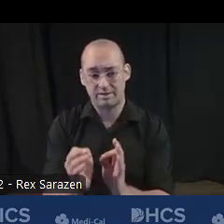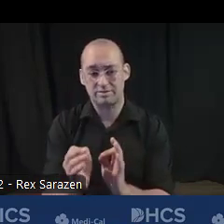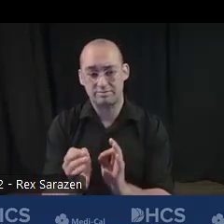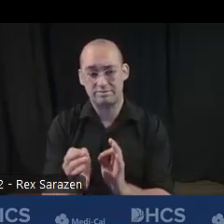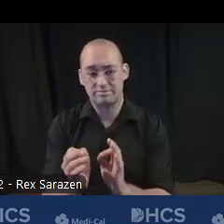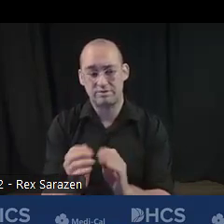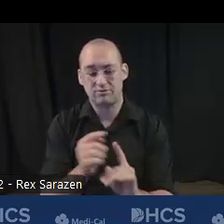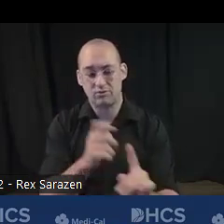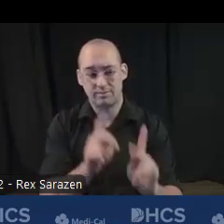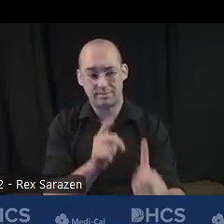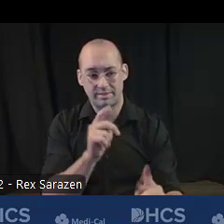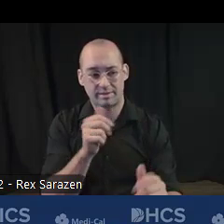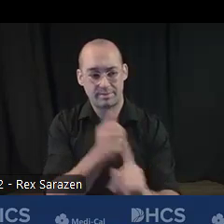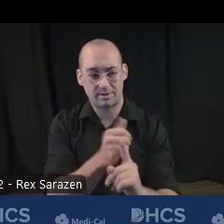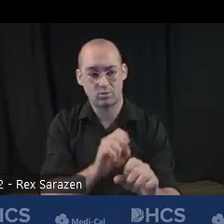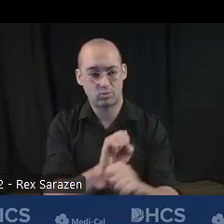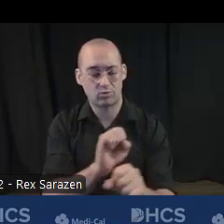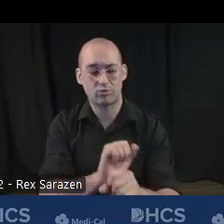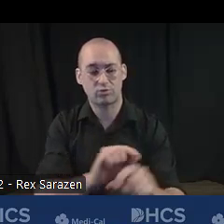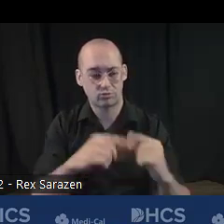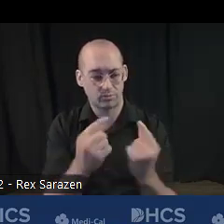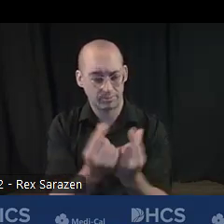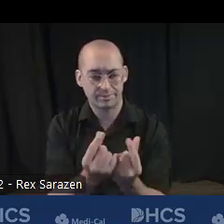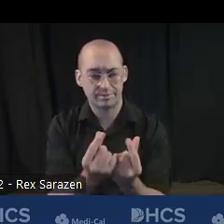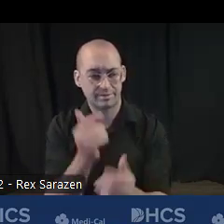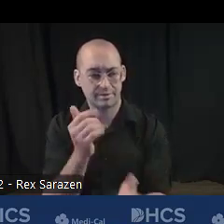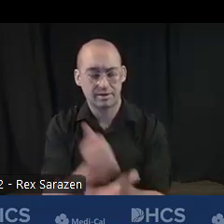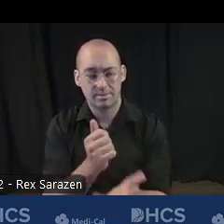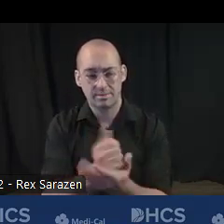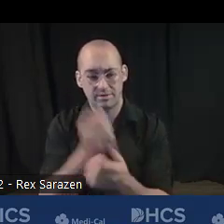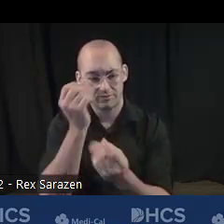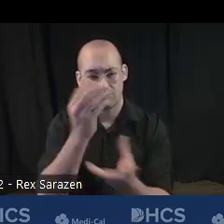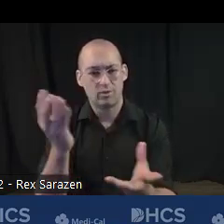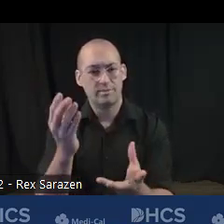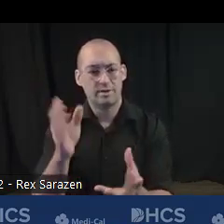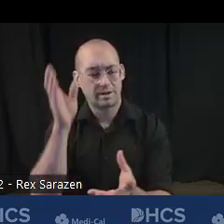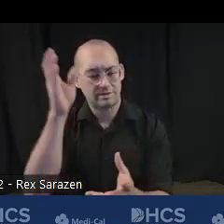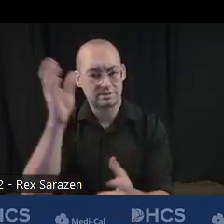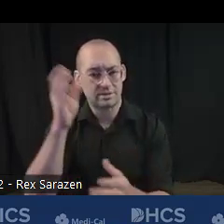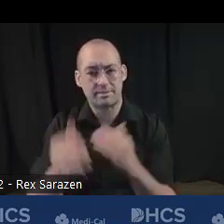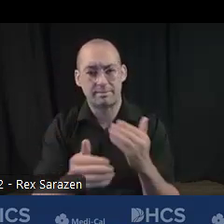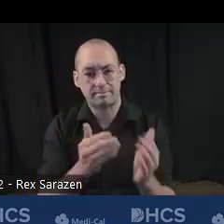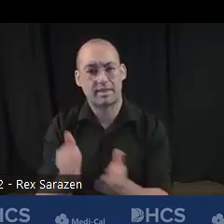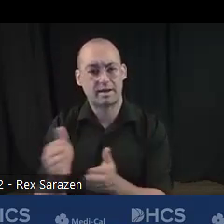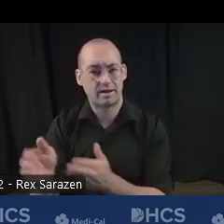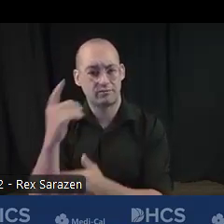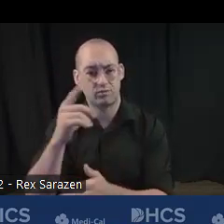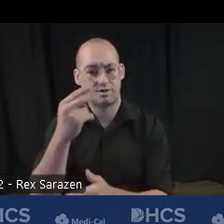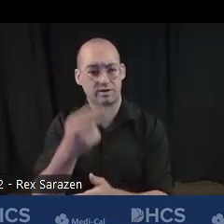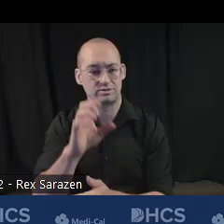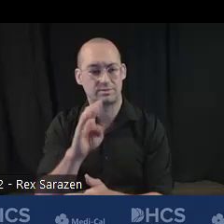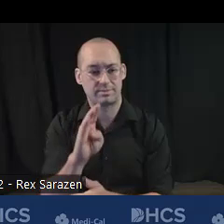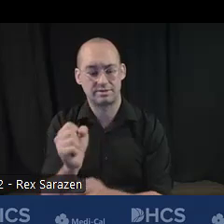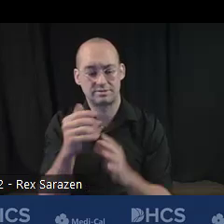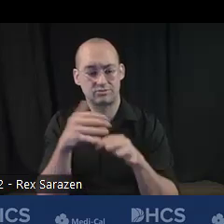work group that kicked off in May to help inform and vet concept planning for the HCBS integration, as well